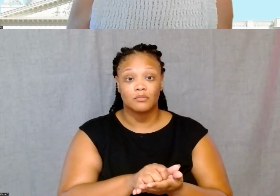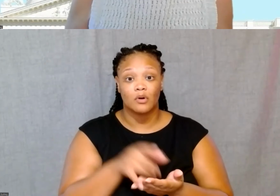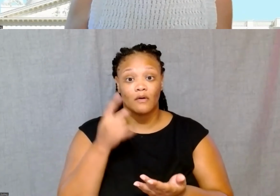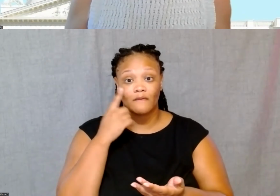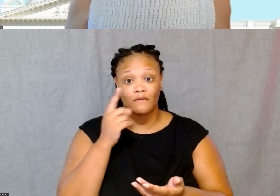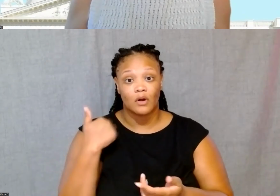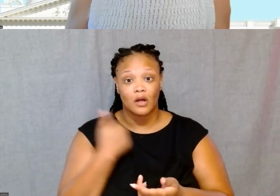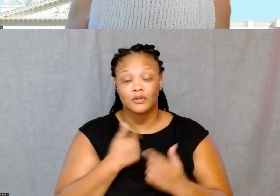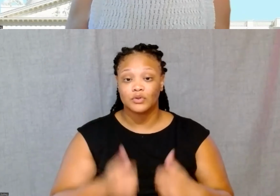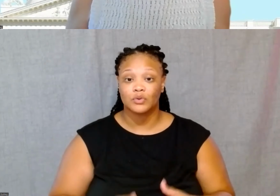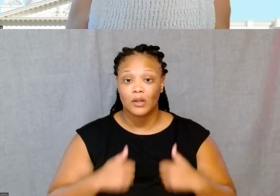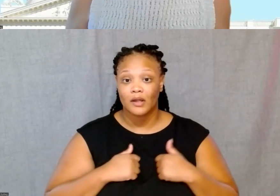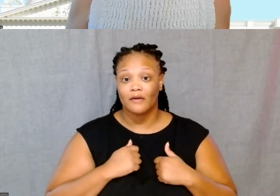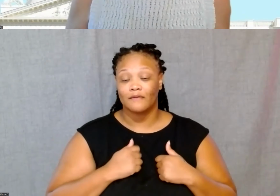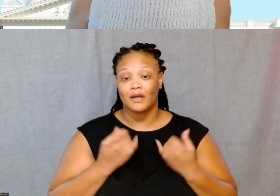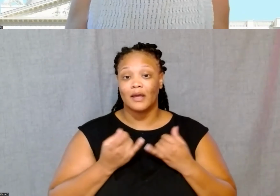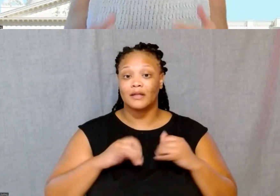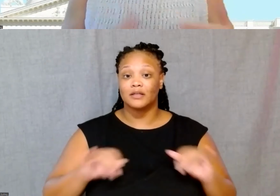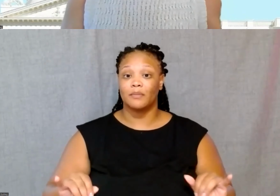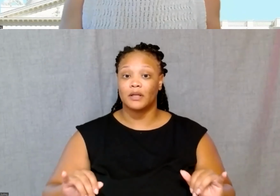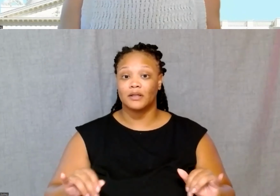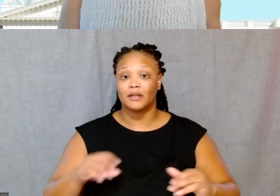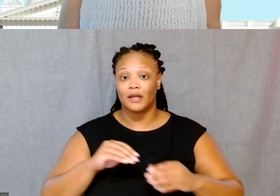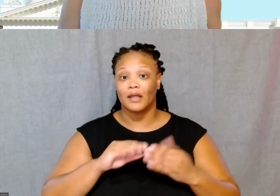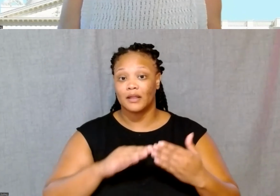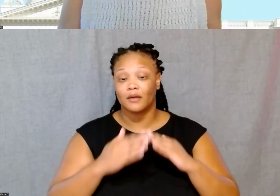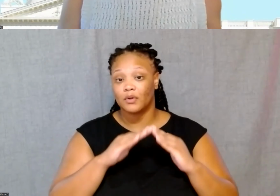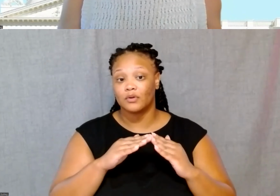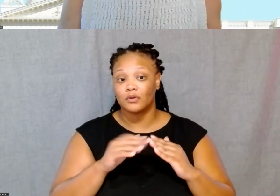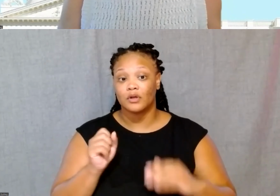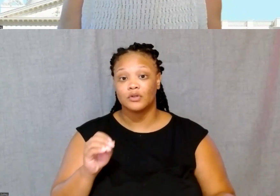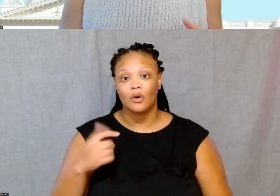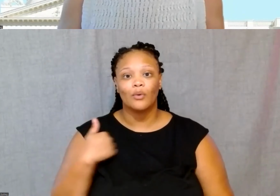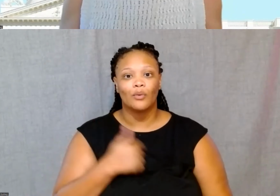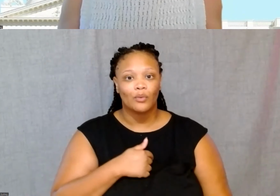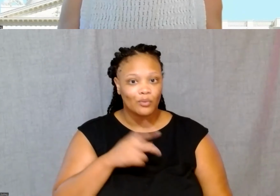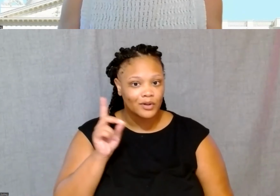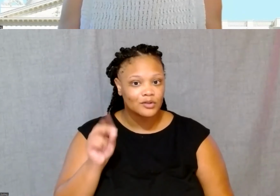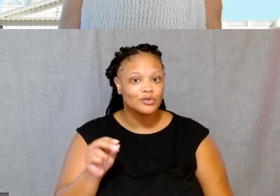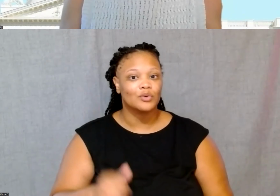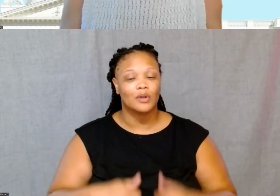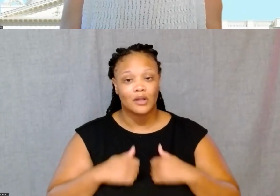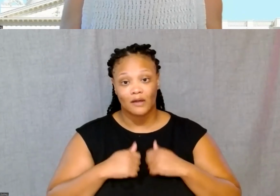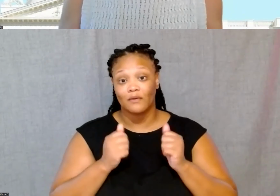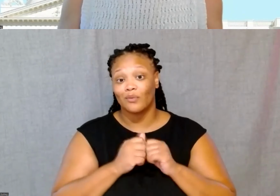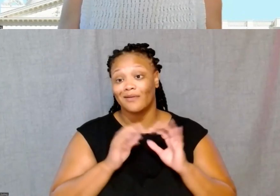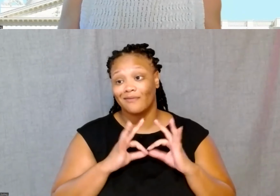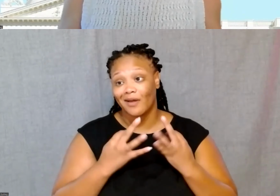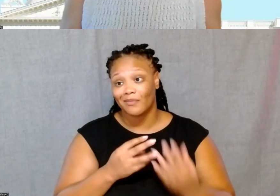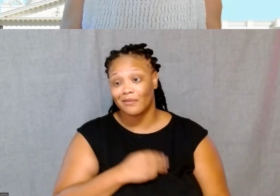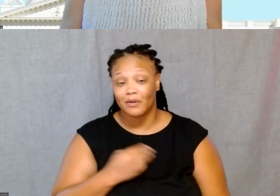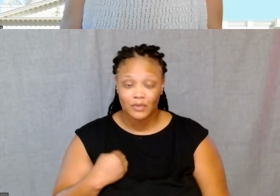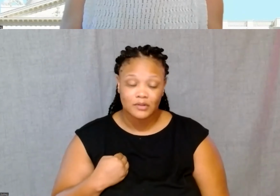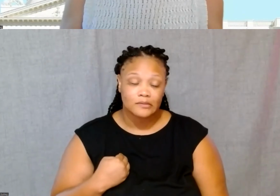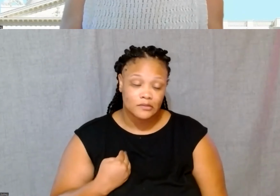ourselves independently in the community. So we do live with family members, and frequently it's our parents, and our